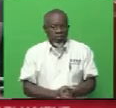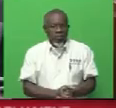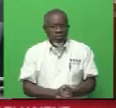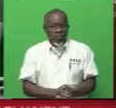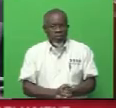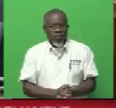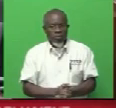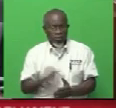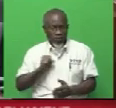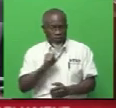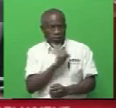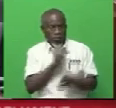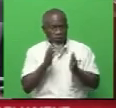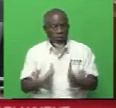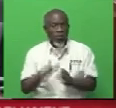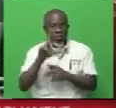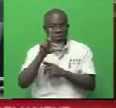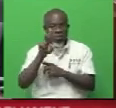Yeah.